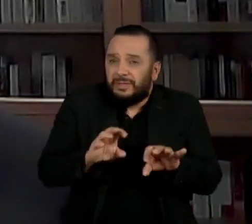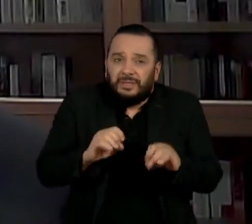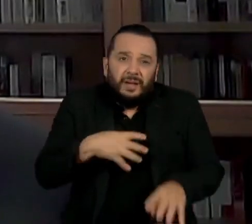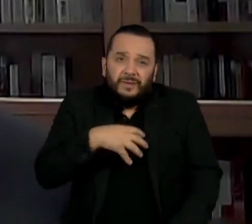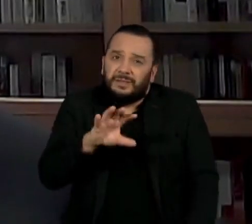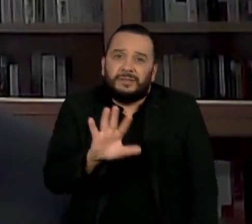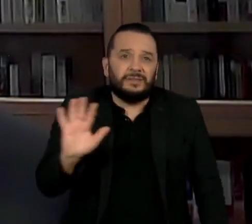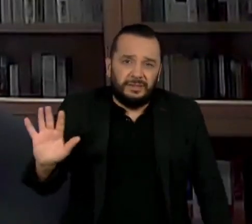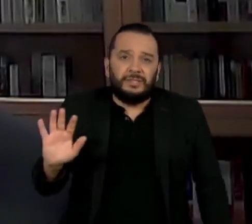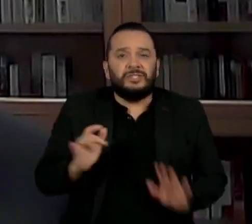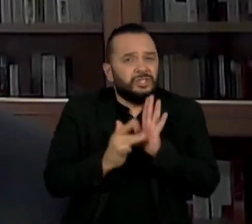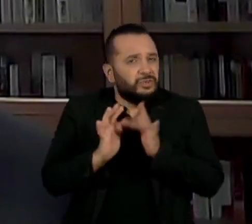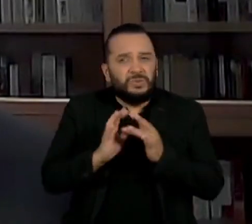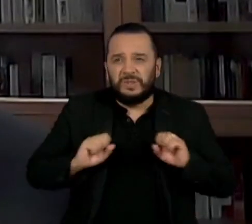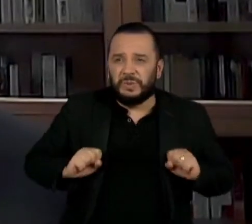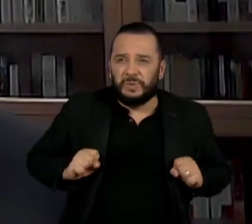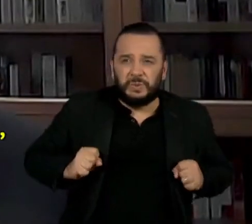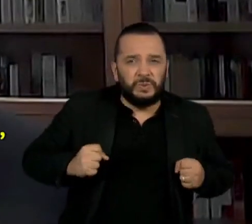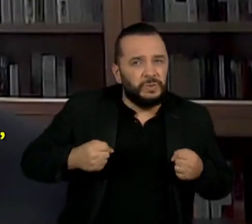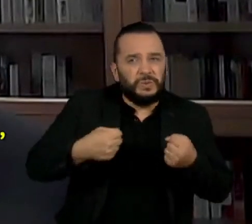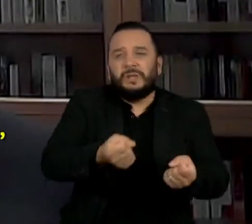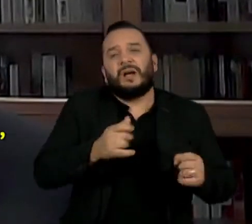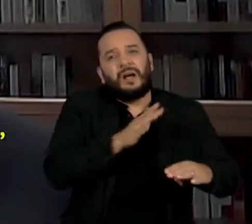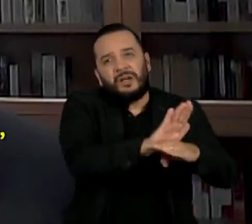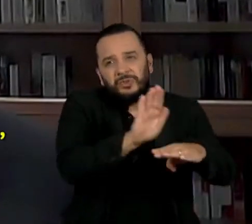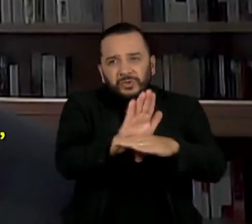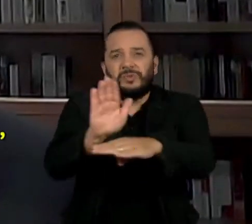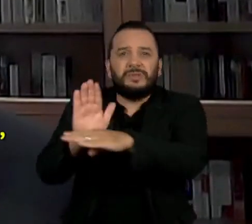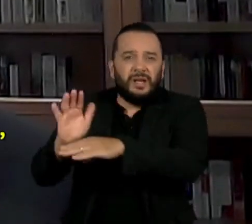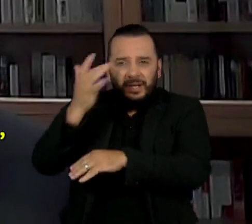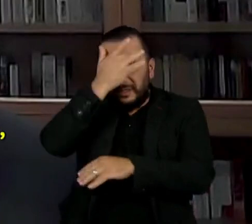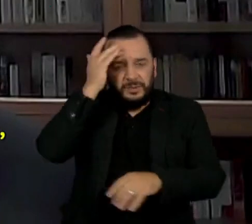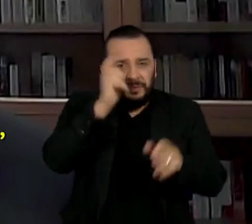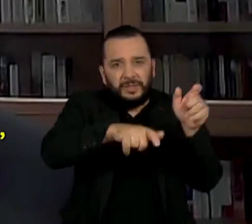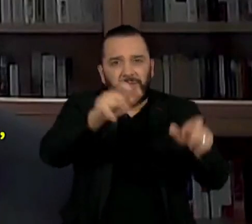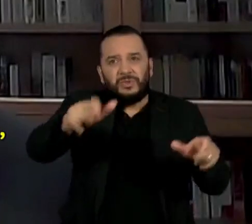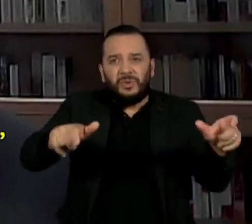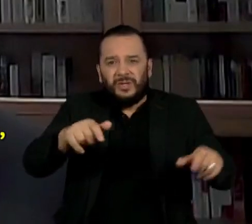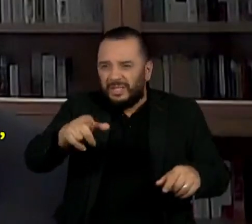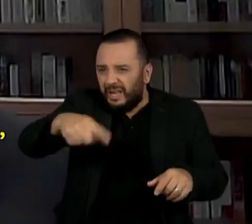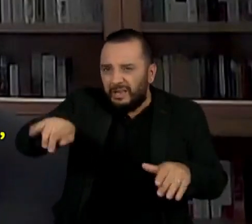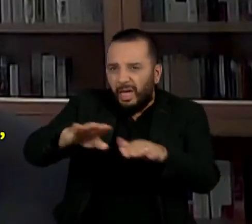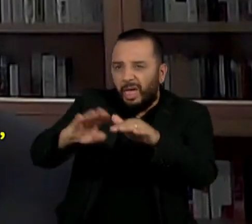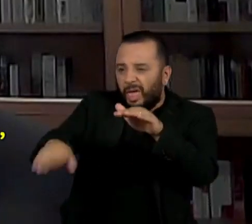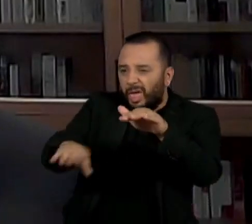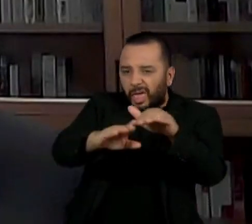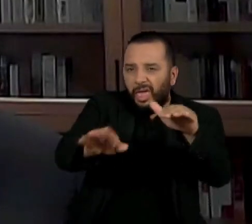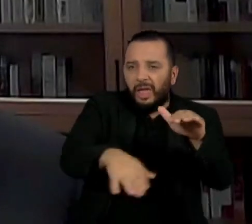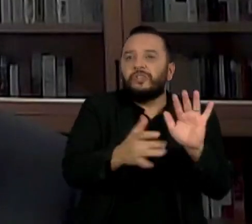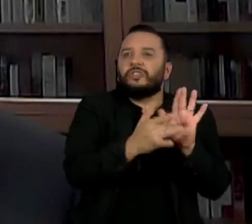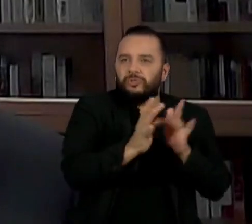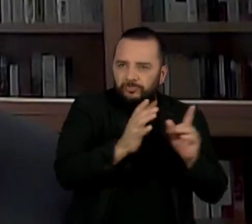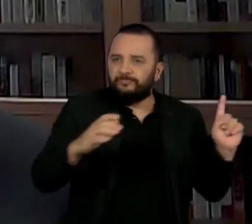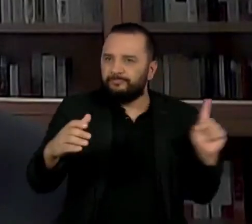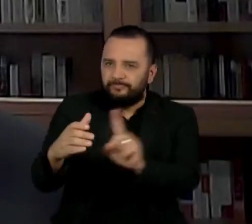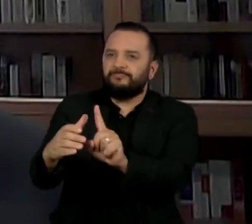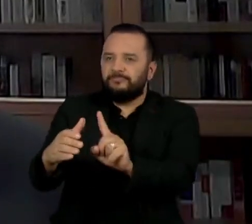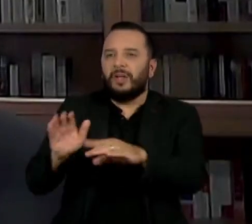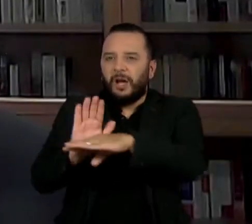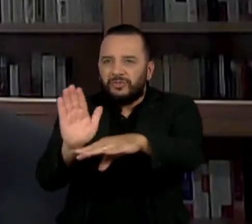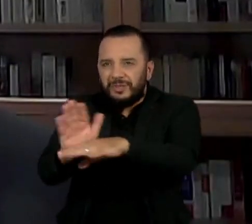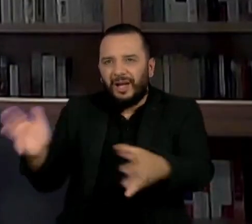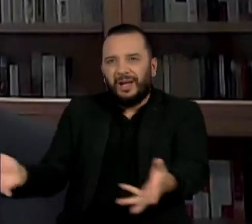went out of his way to hang out with these, the people on the margins of society, and he was more interested in them. We're just like